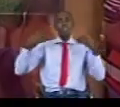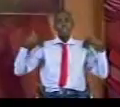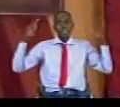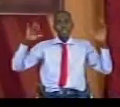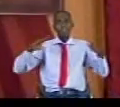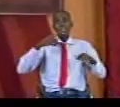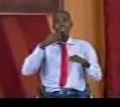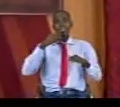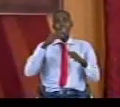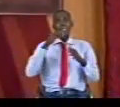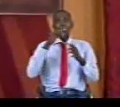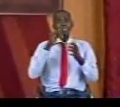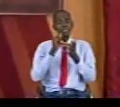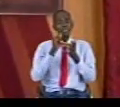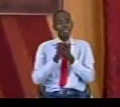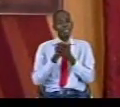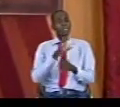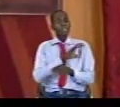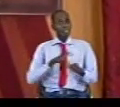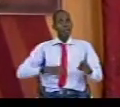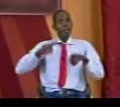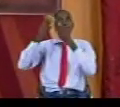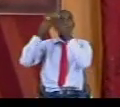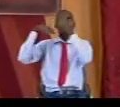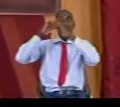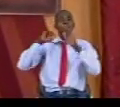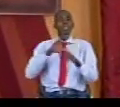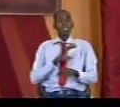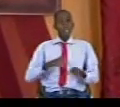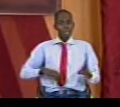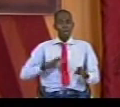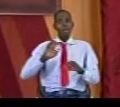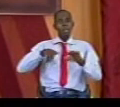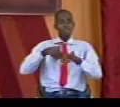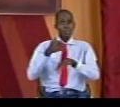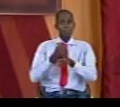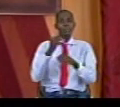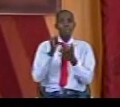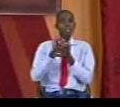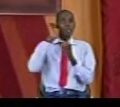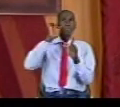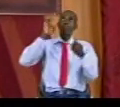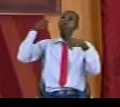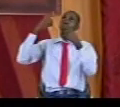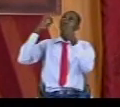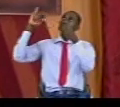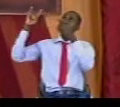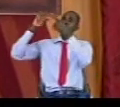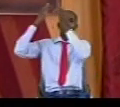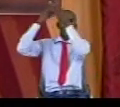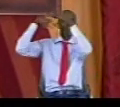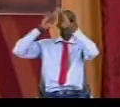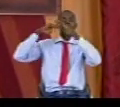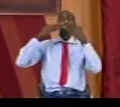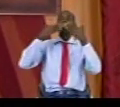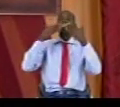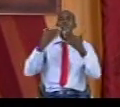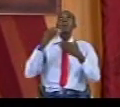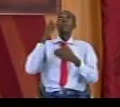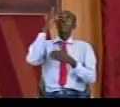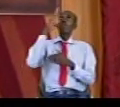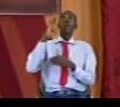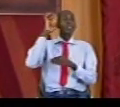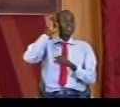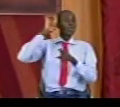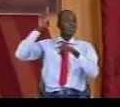went to heaven. Jesus said he was going to heaven. Thank God he went to heaven. And he's gone to prepare